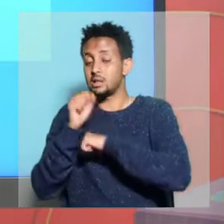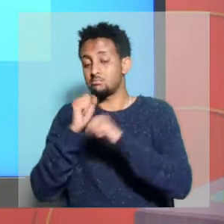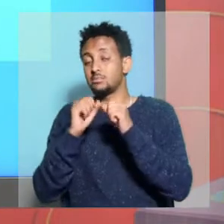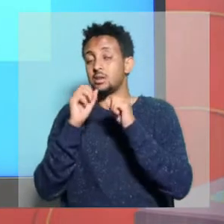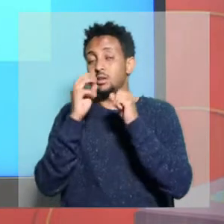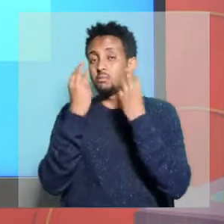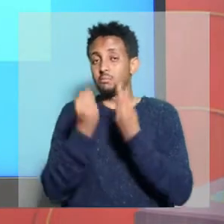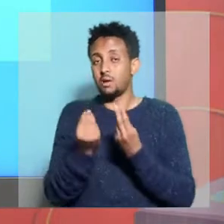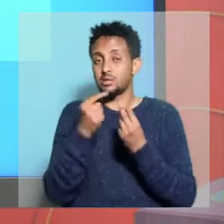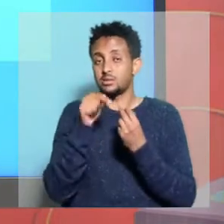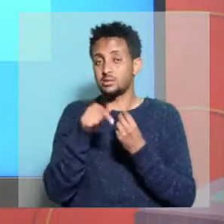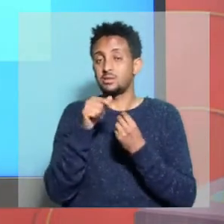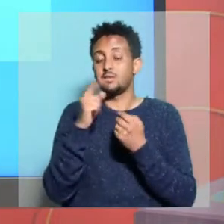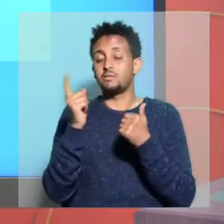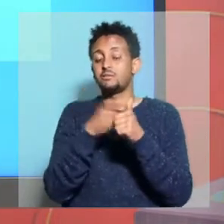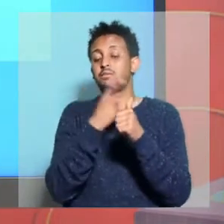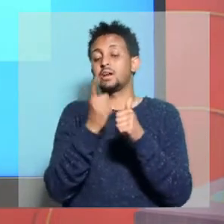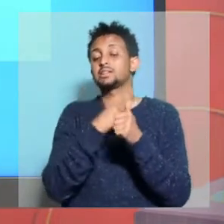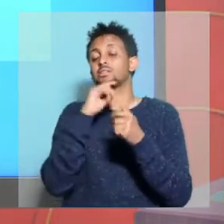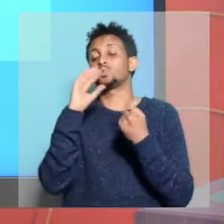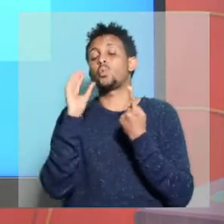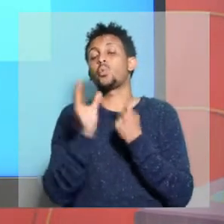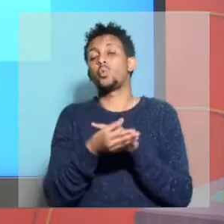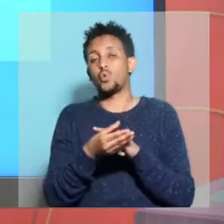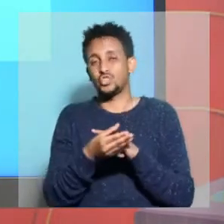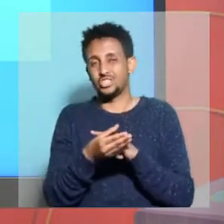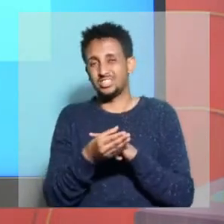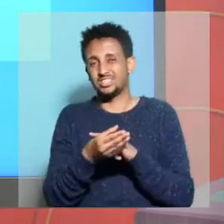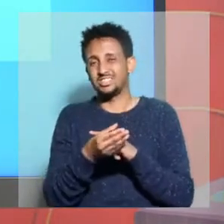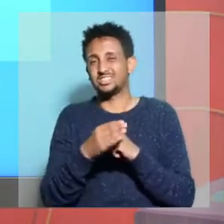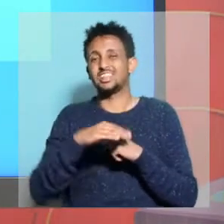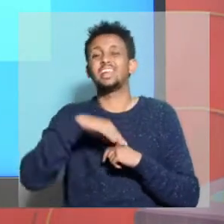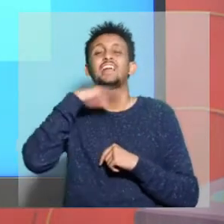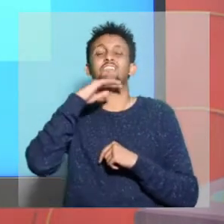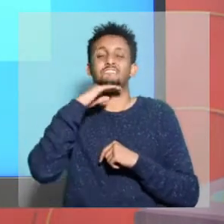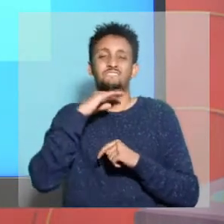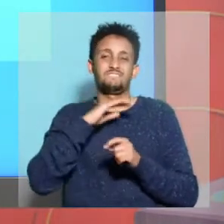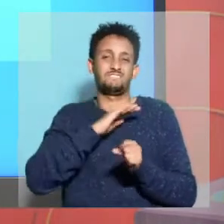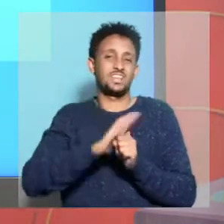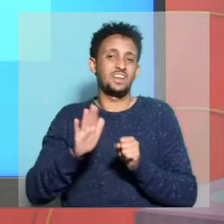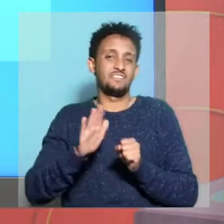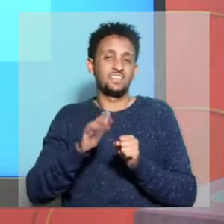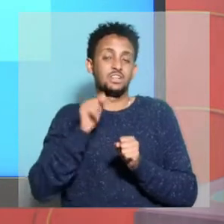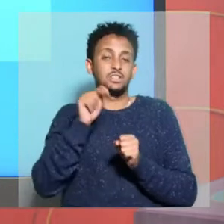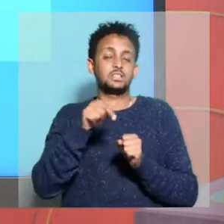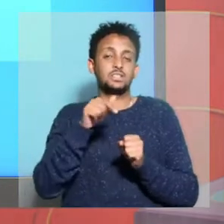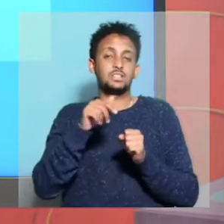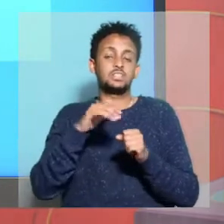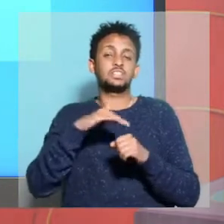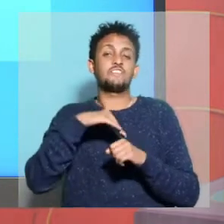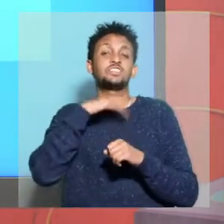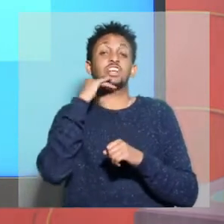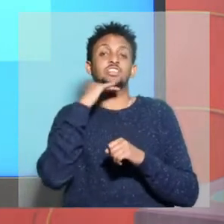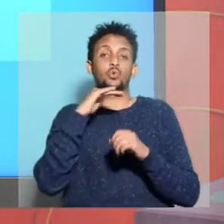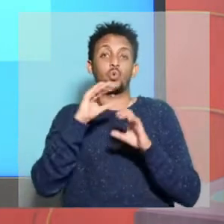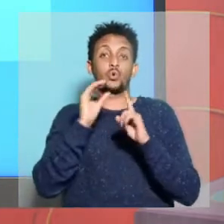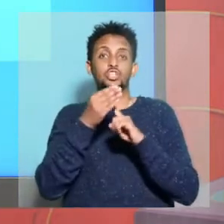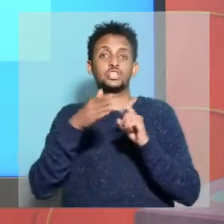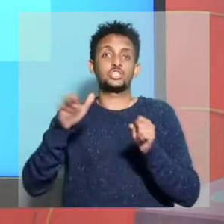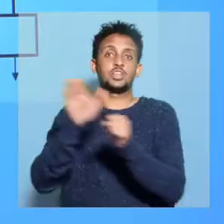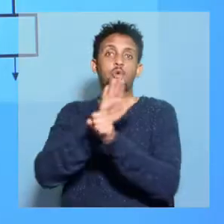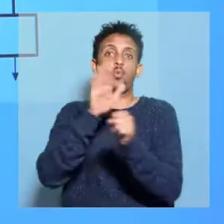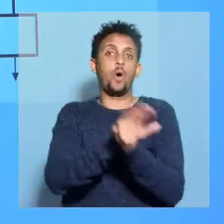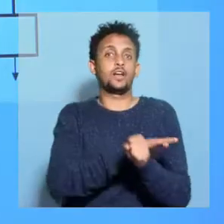mass string system, the first condition is enough. Okay, it's the only and sufficient conditions